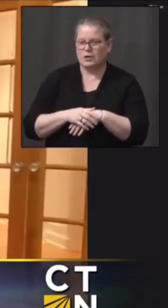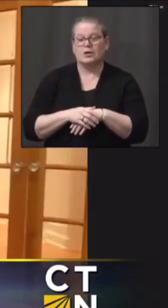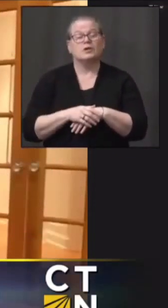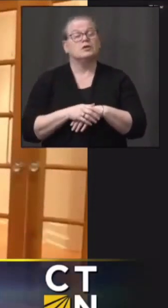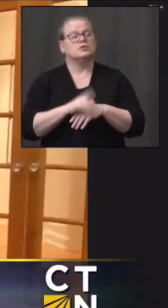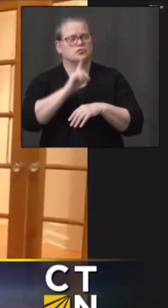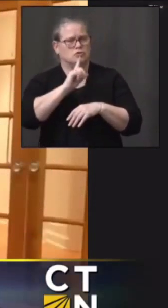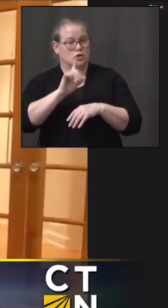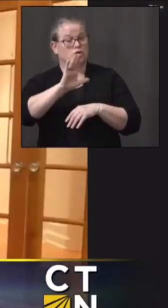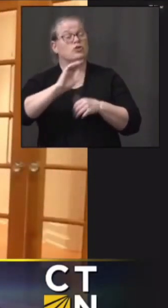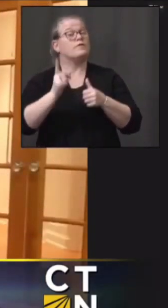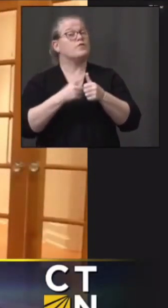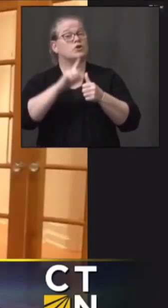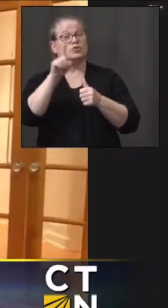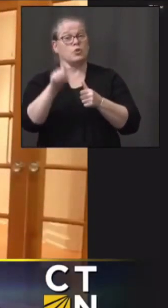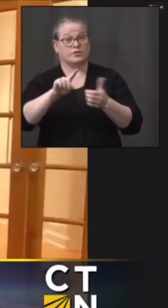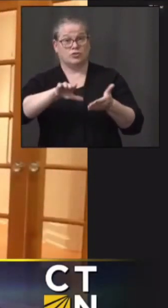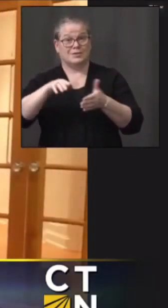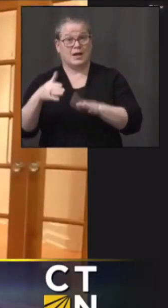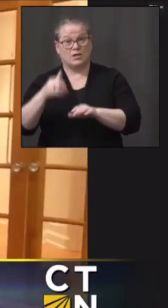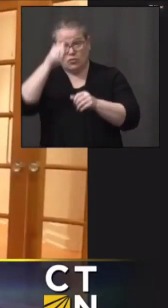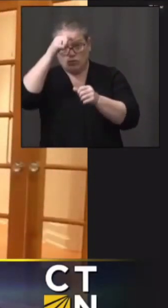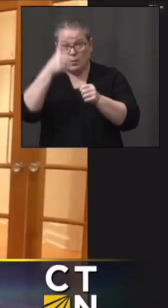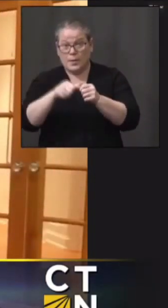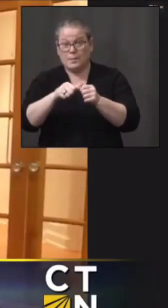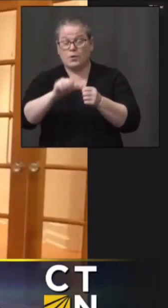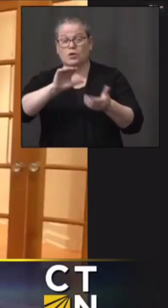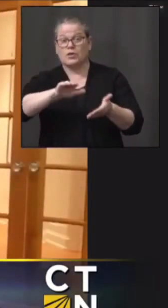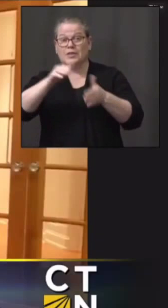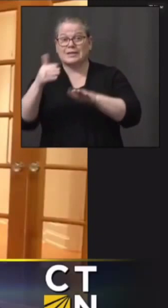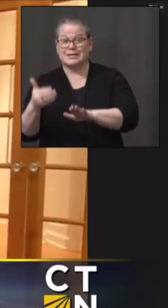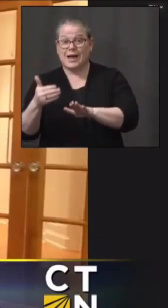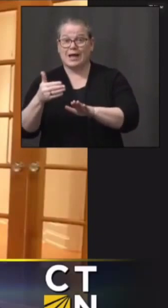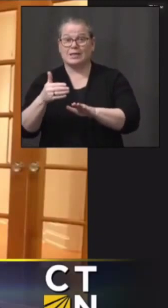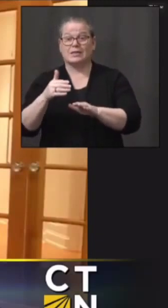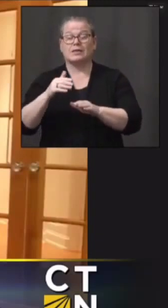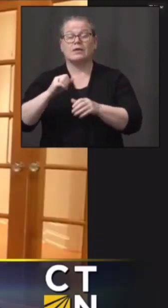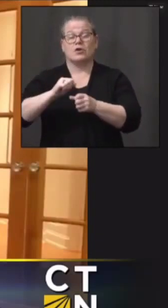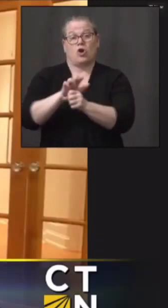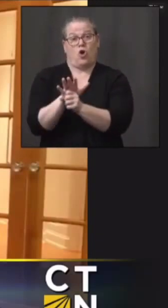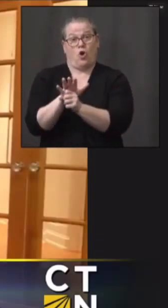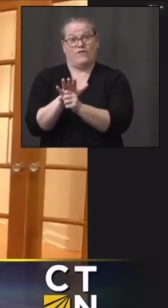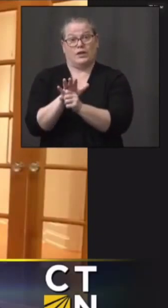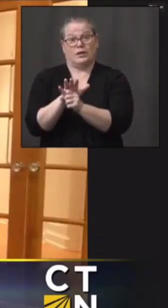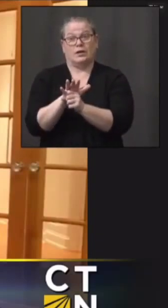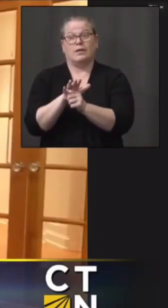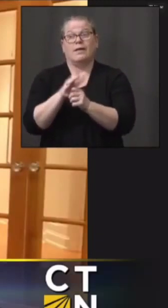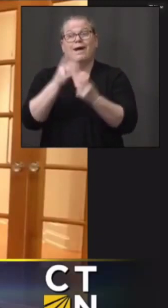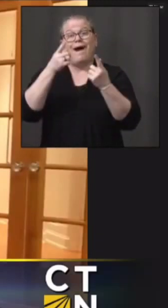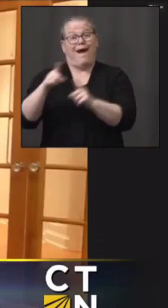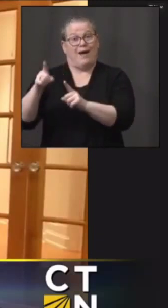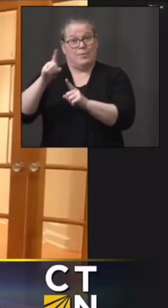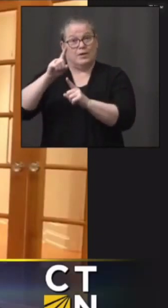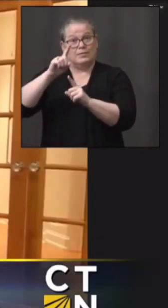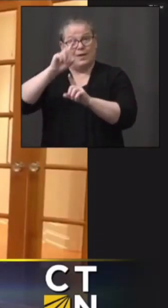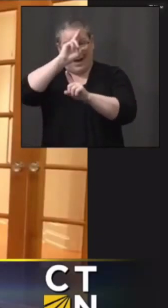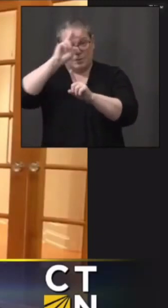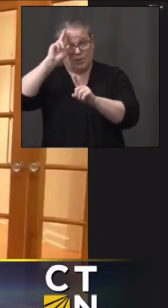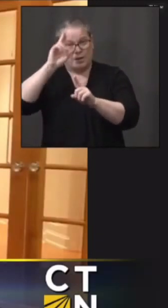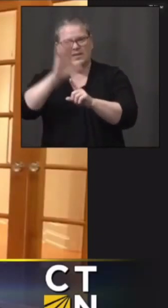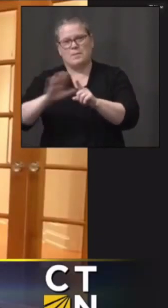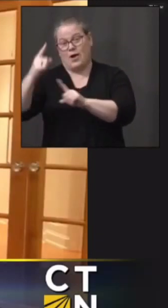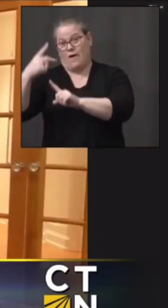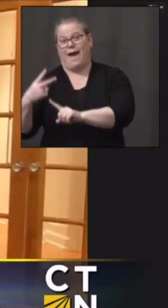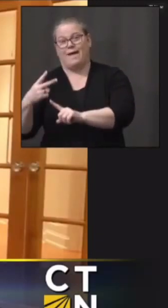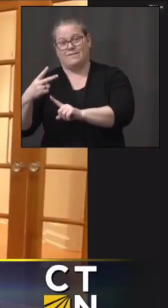deaths, remember, only about half of the deaths that occur from COVID are happening in the hospitals, so it's usually about half of the total number